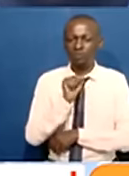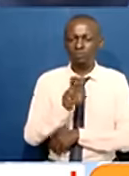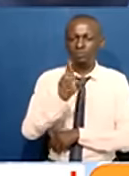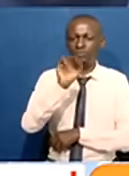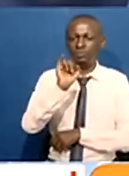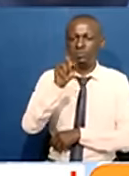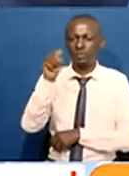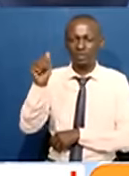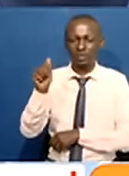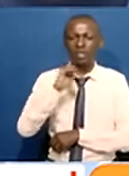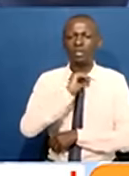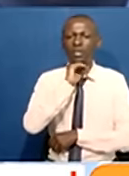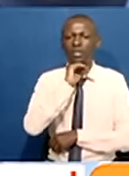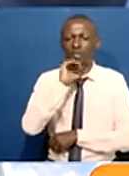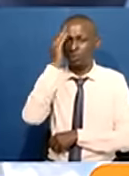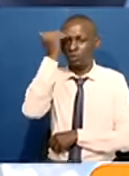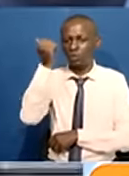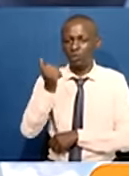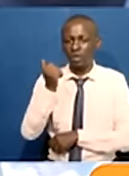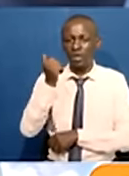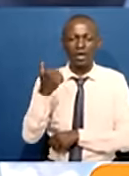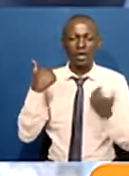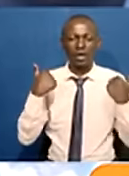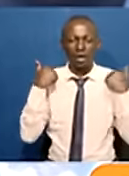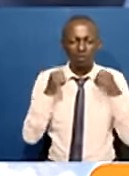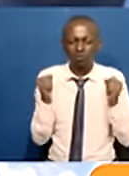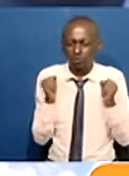Rita died of severe pneumonia.